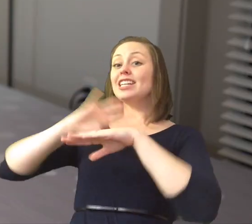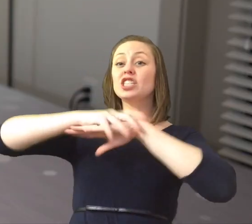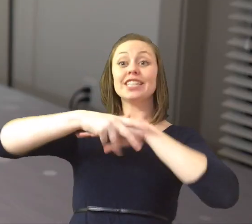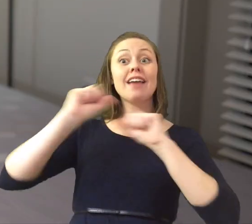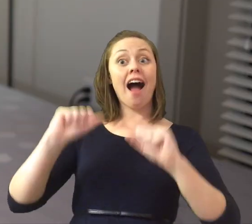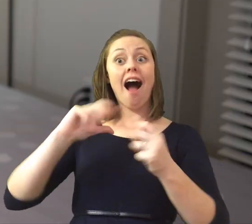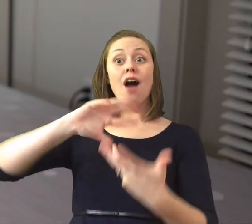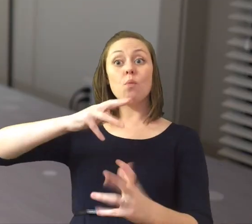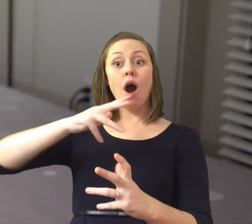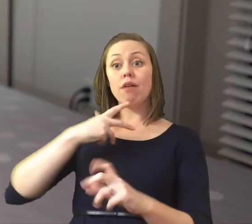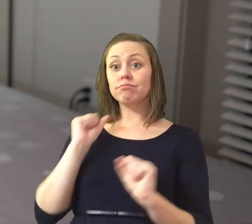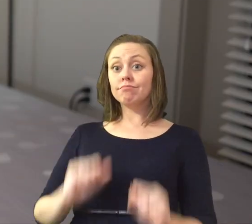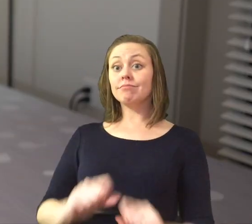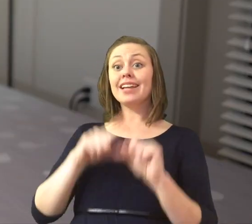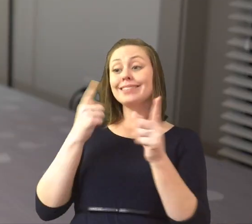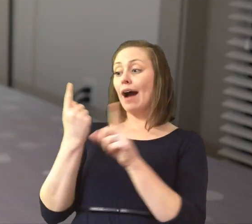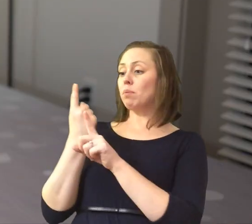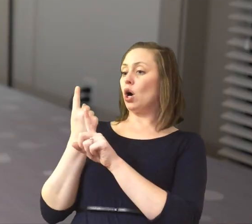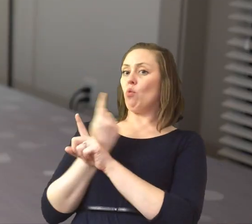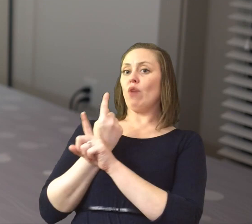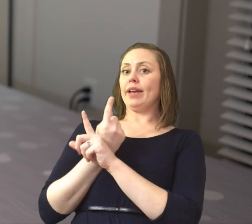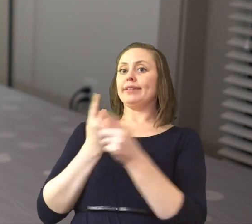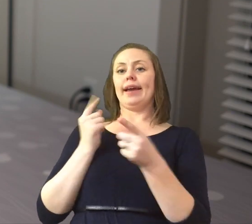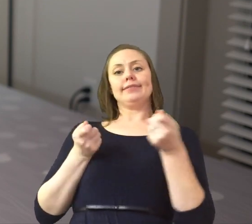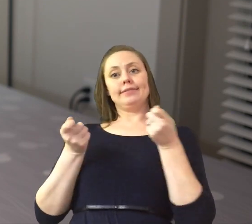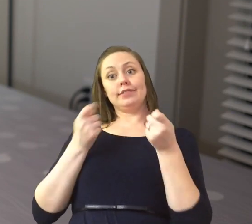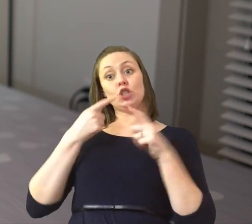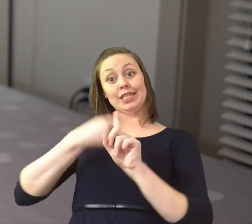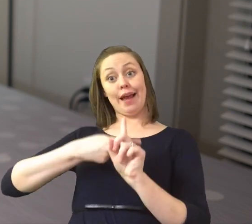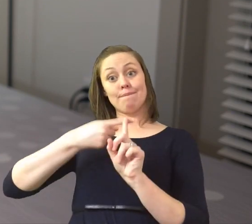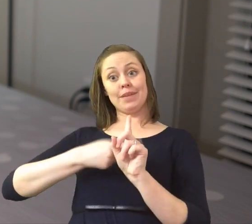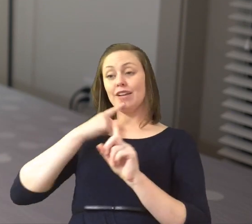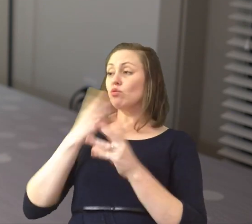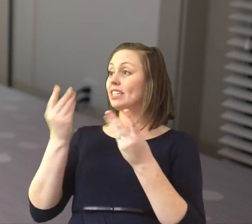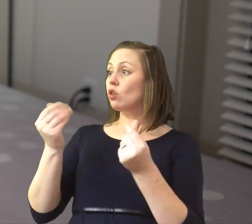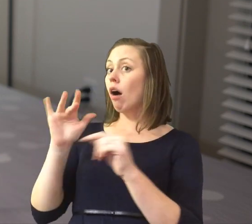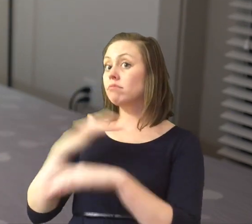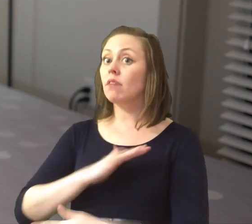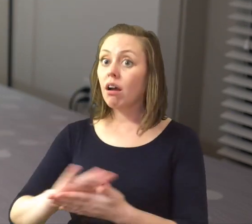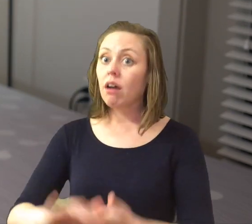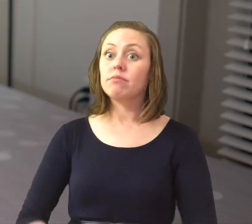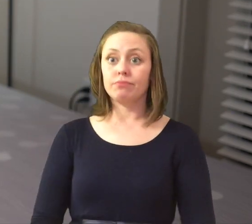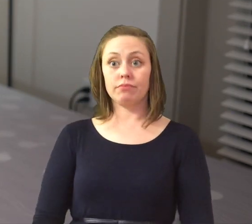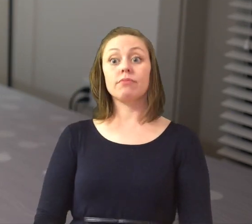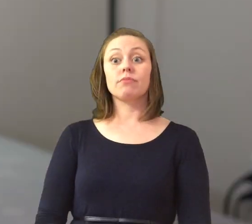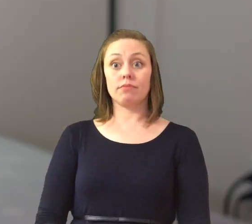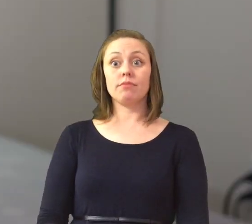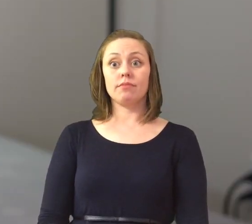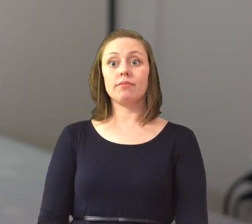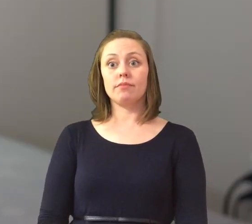machine washable and it helps regulate temperature. It's actually really soft, it's really nice.